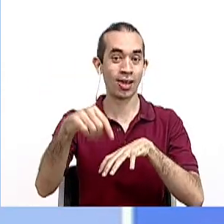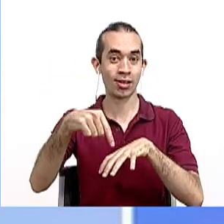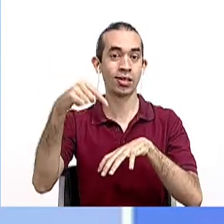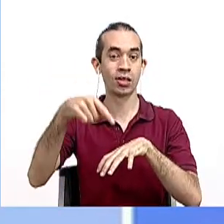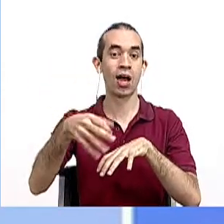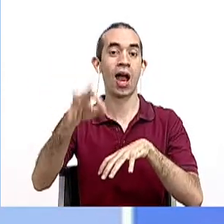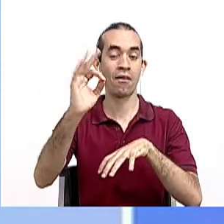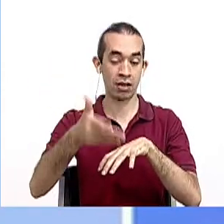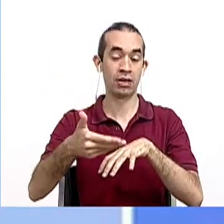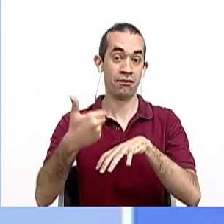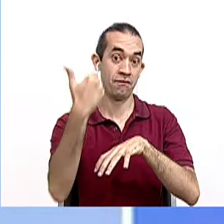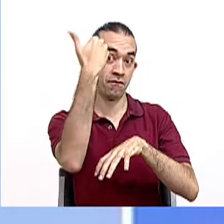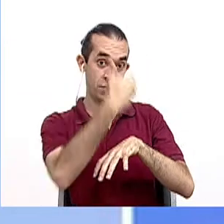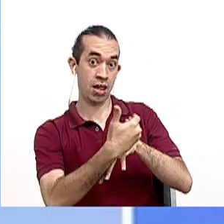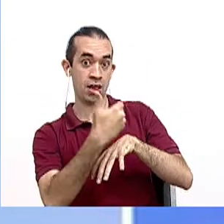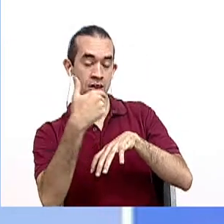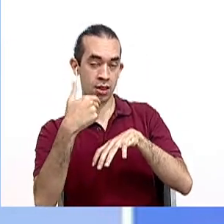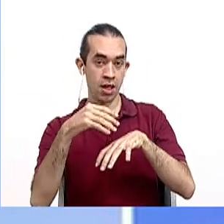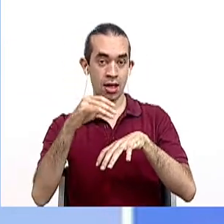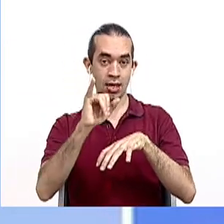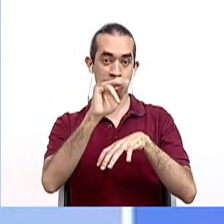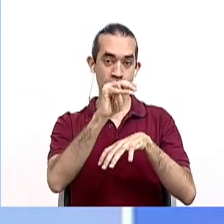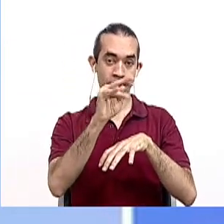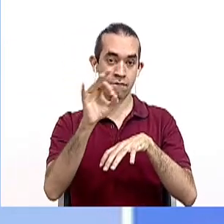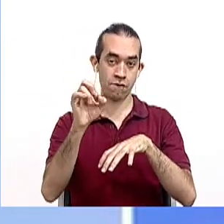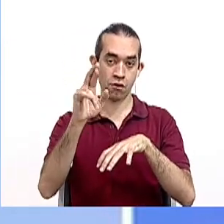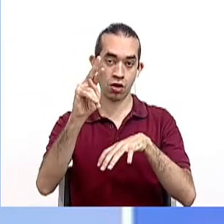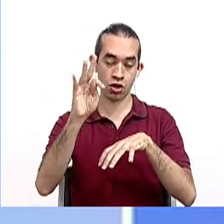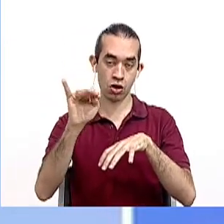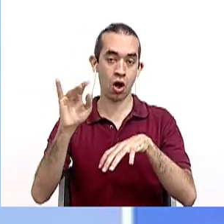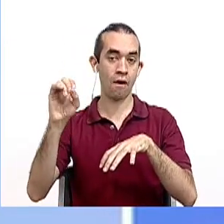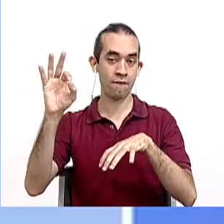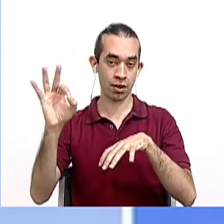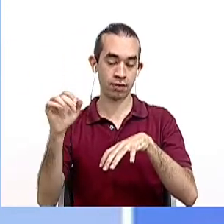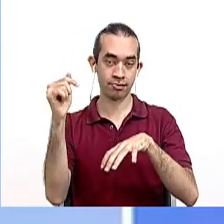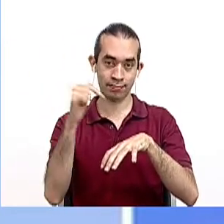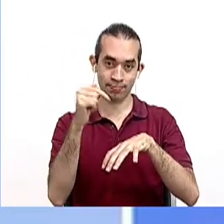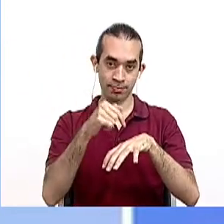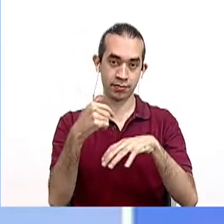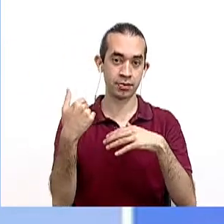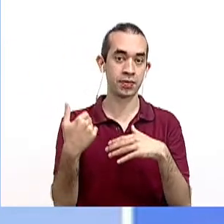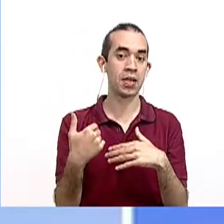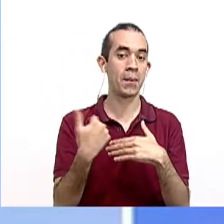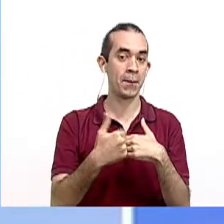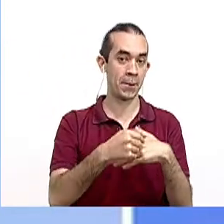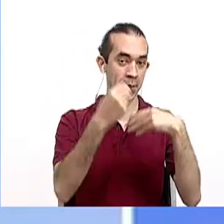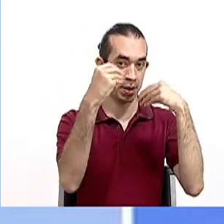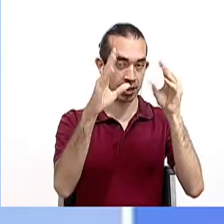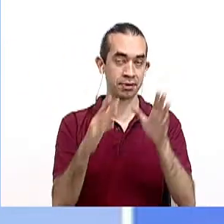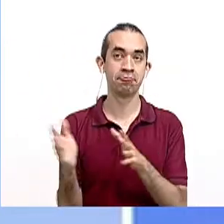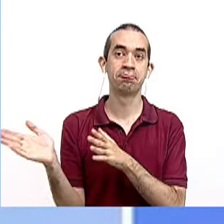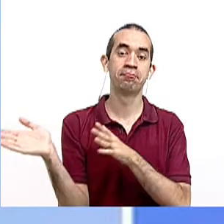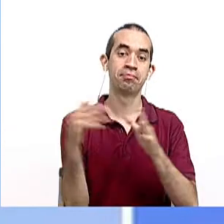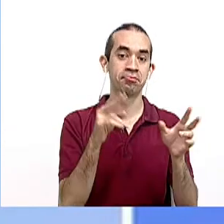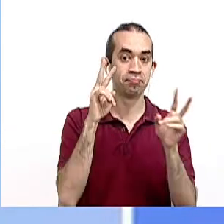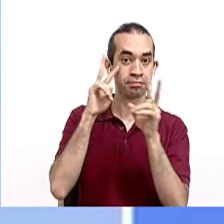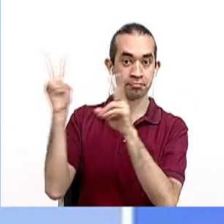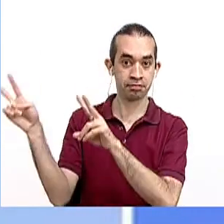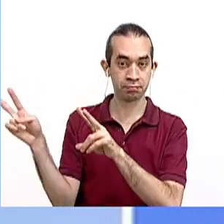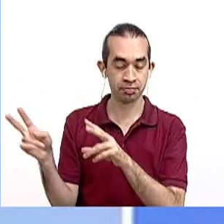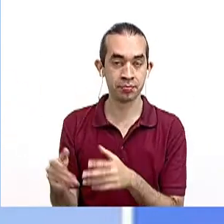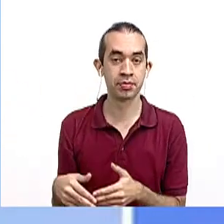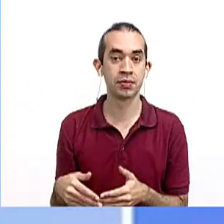shop. Okay, let's continue with a convenience store. Okay,